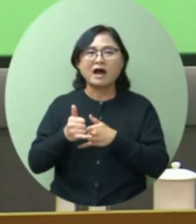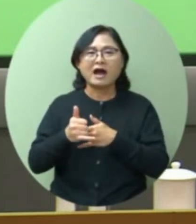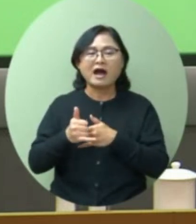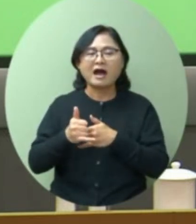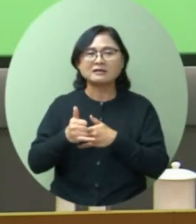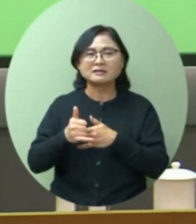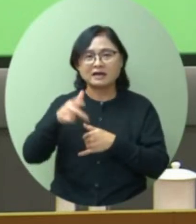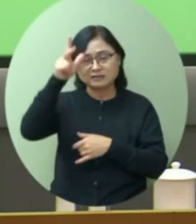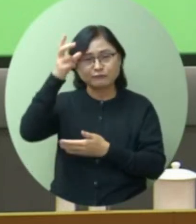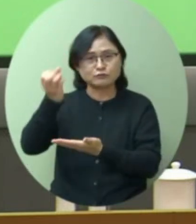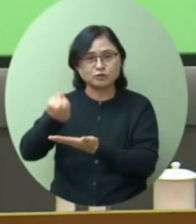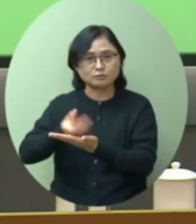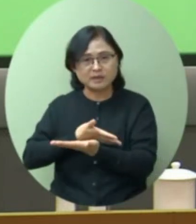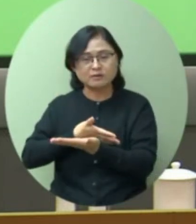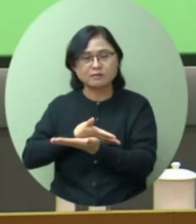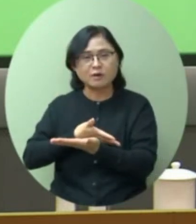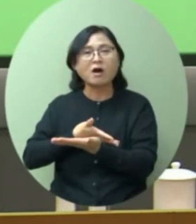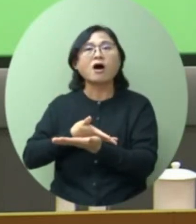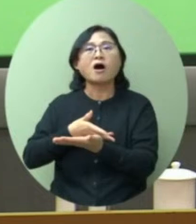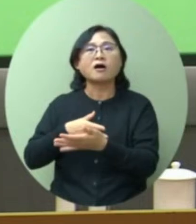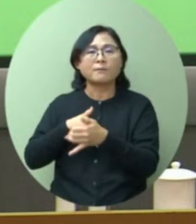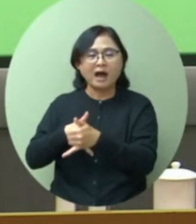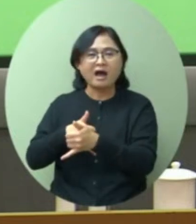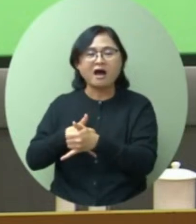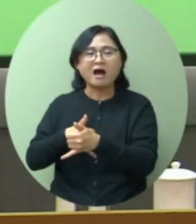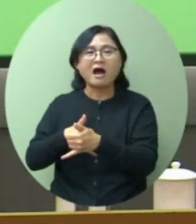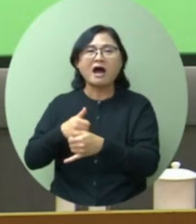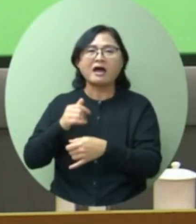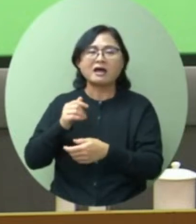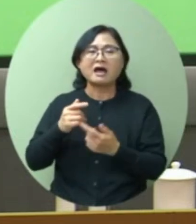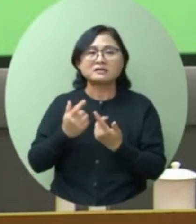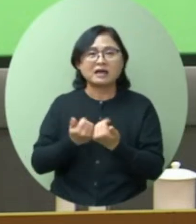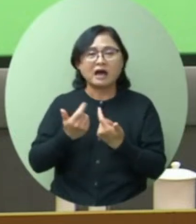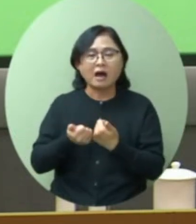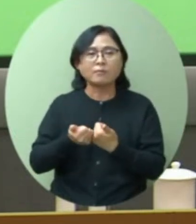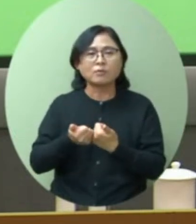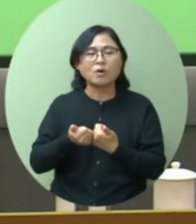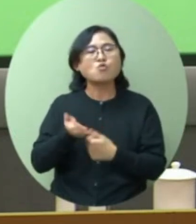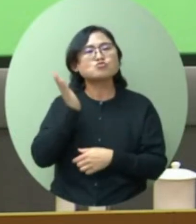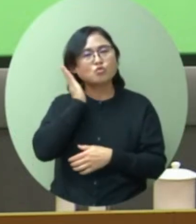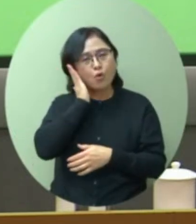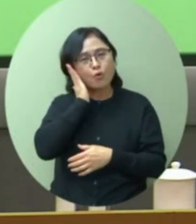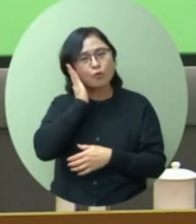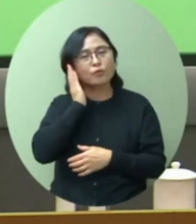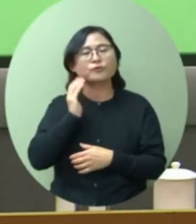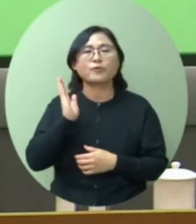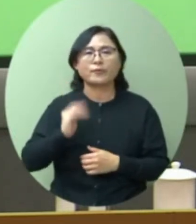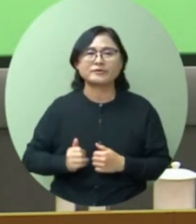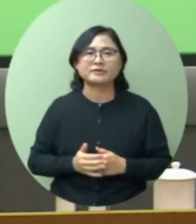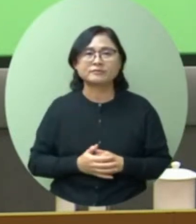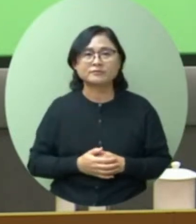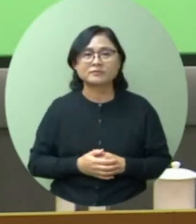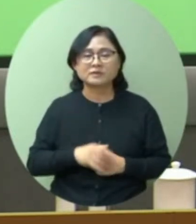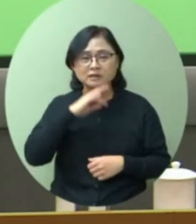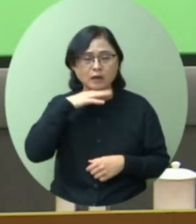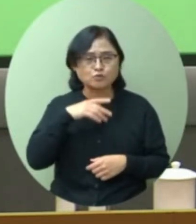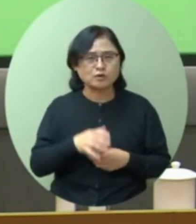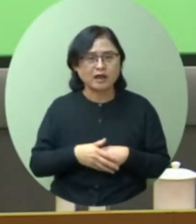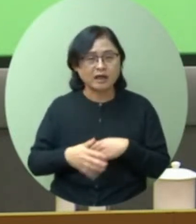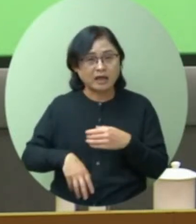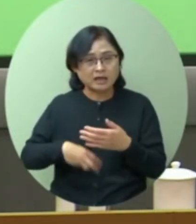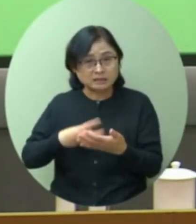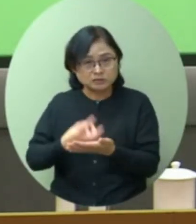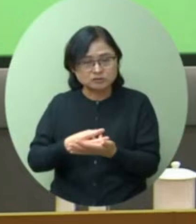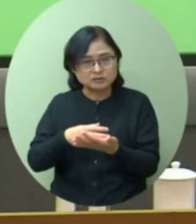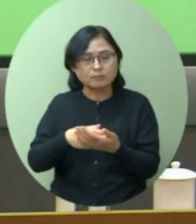And according to, well, if you spend time to read the policy address, in a way, I can